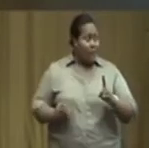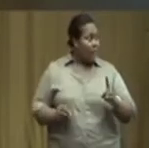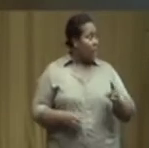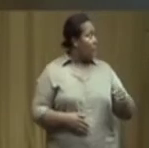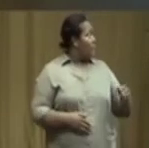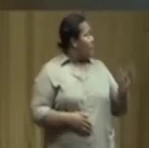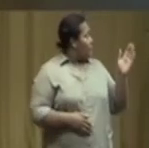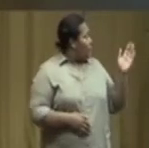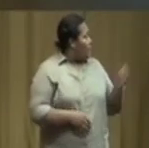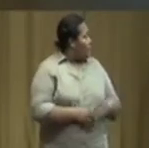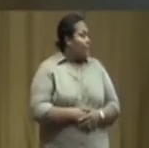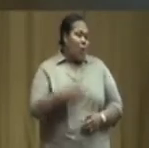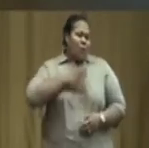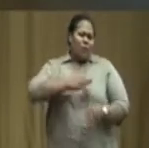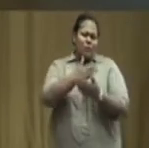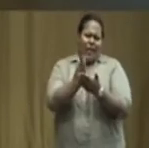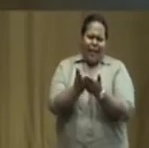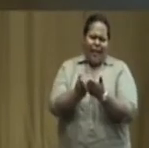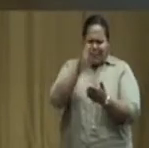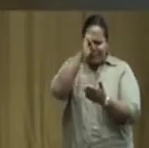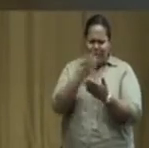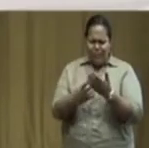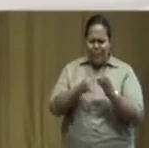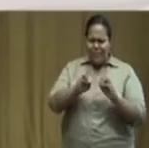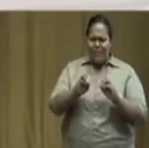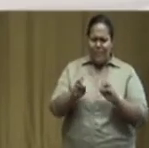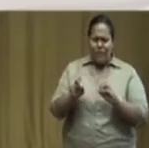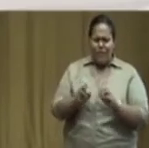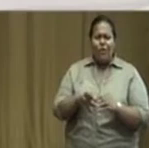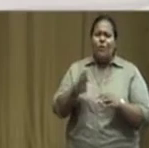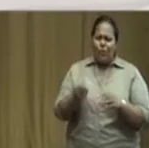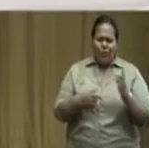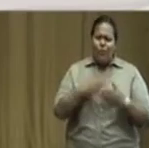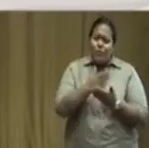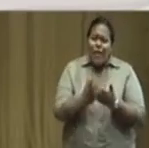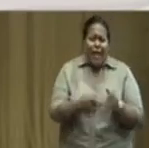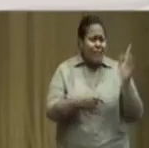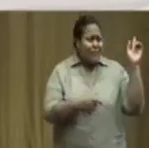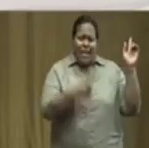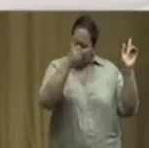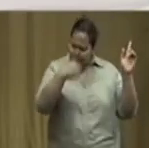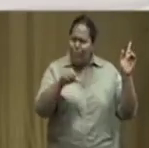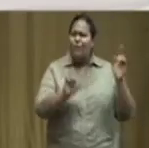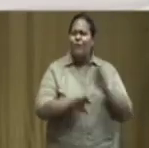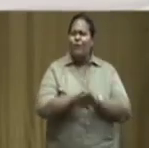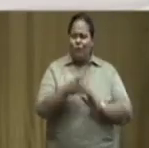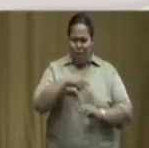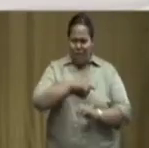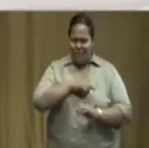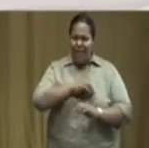I just wanted to share this one to show that these big systems can be useful for us on a day-to-day basis.